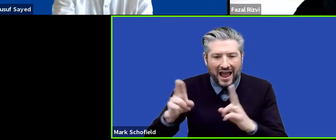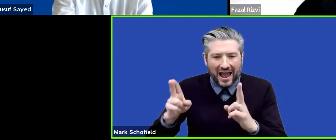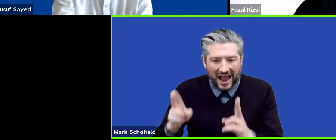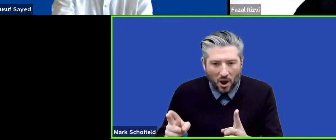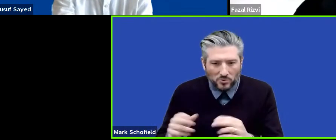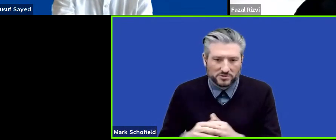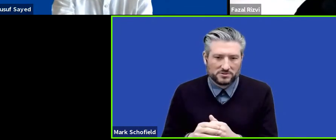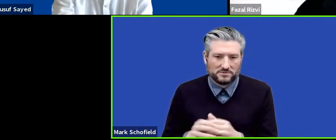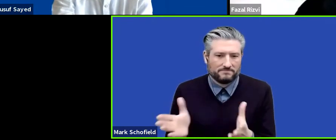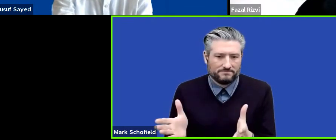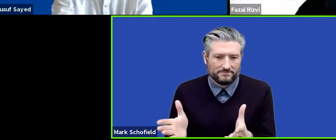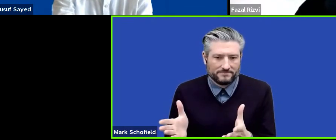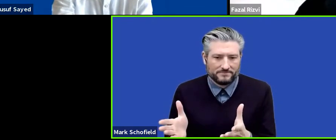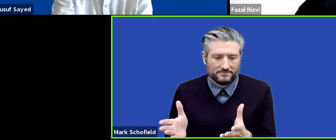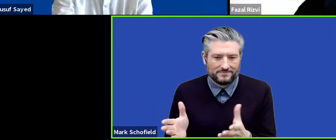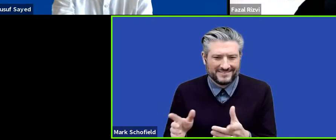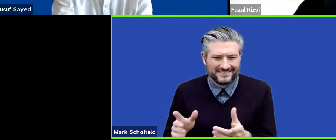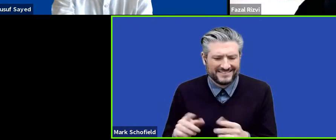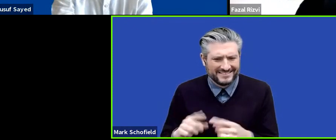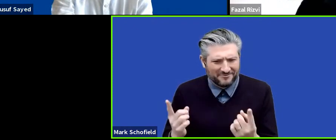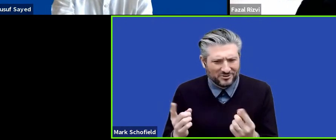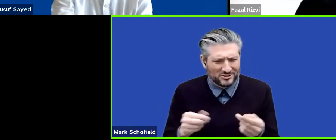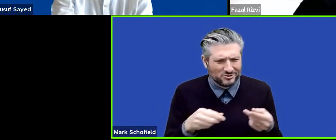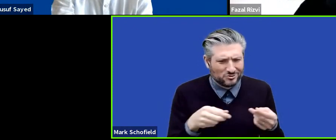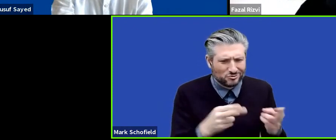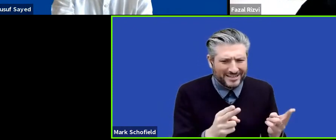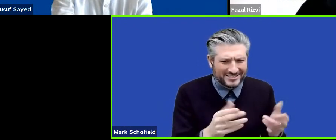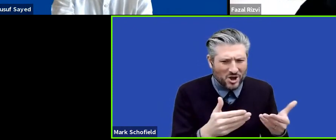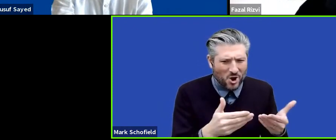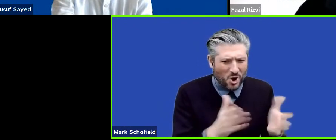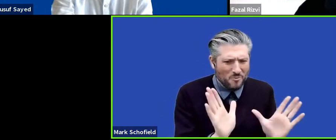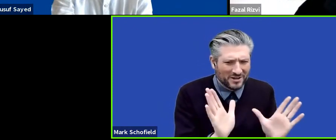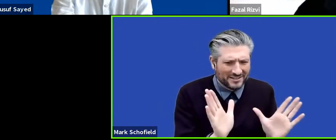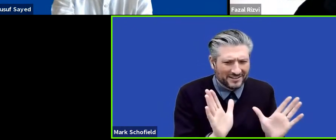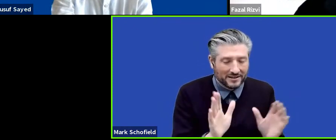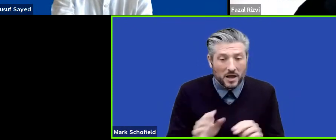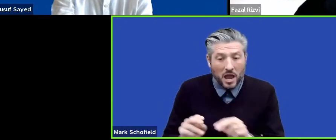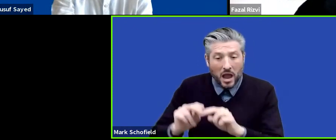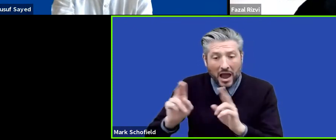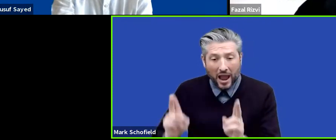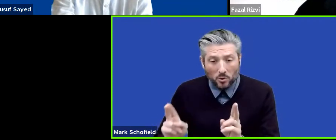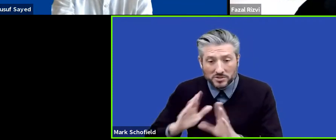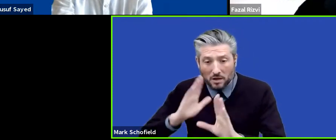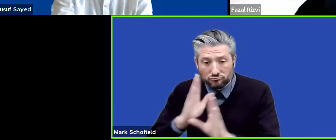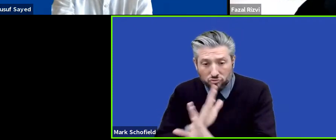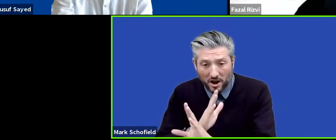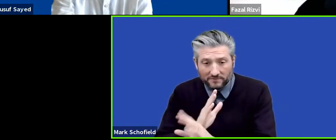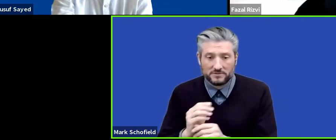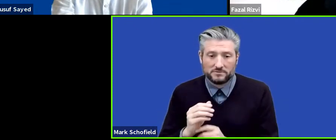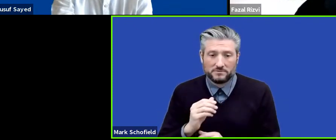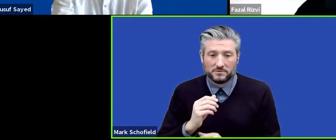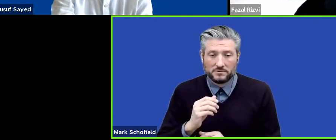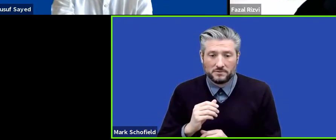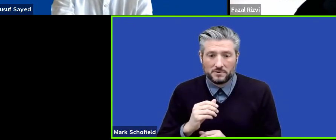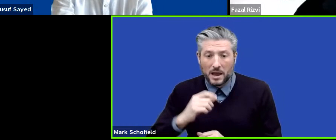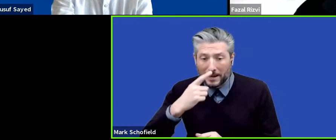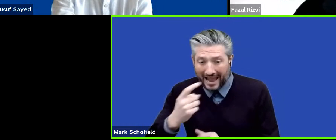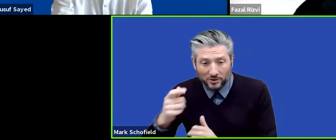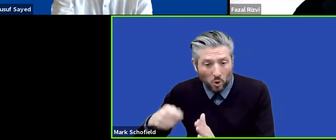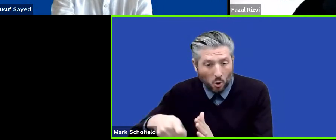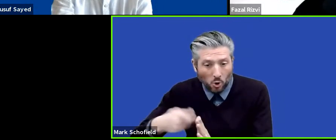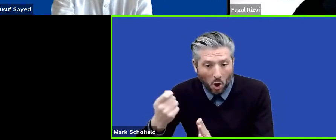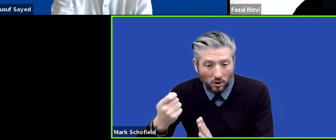rather than an open space, a space which could be locked in. So the lockdown, the policy